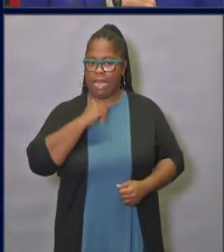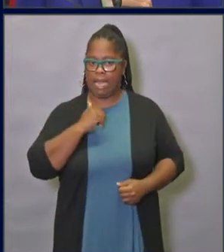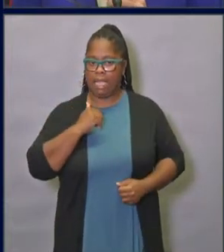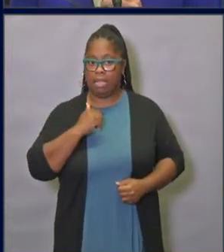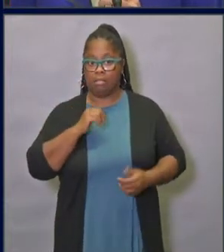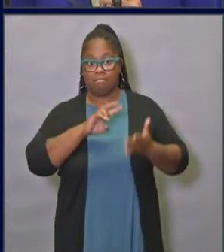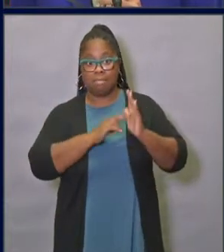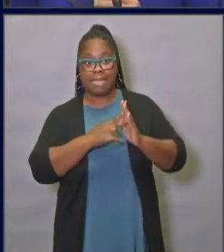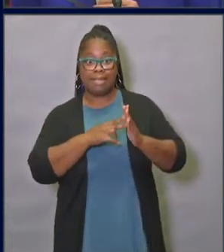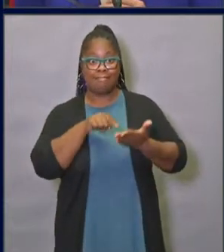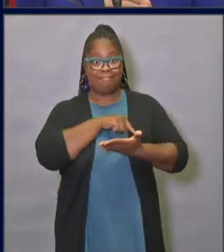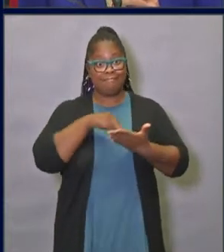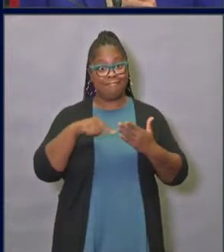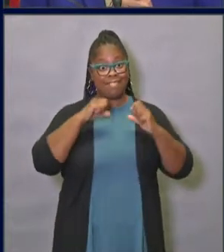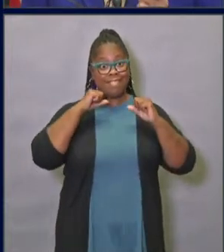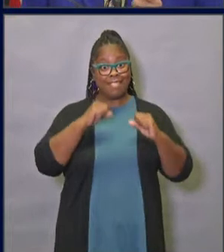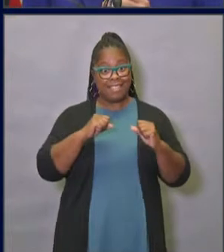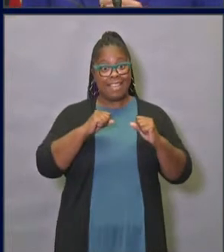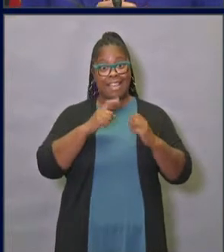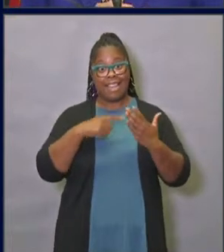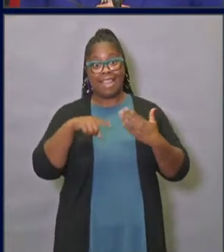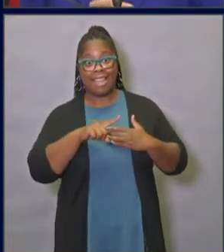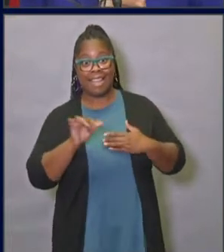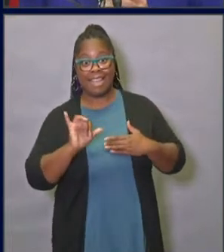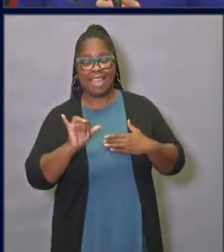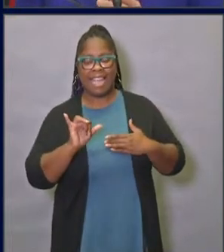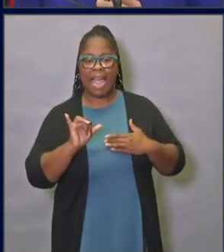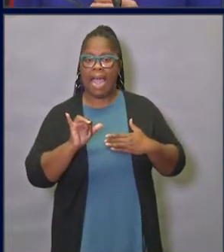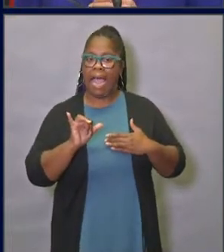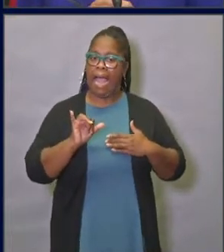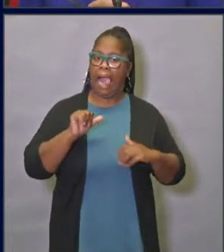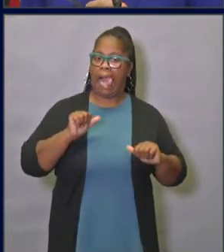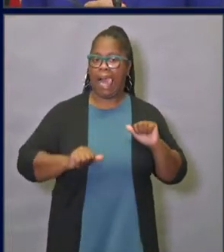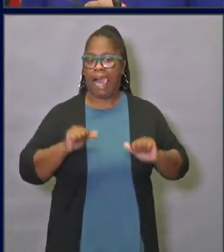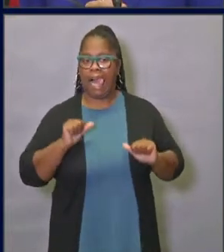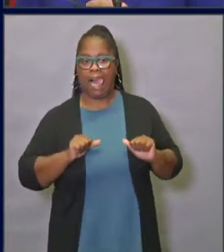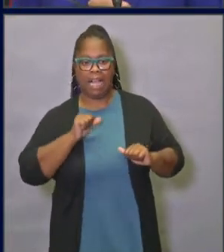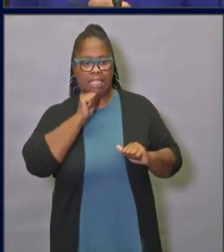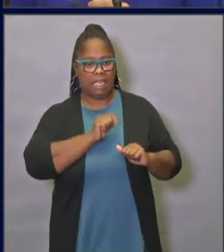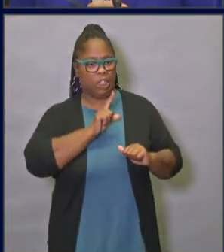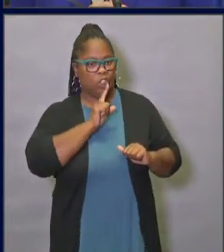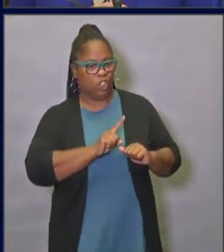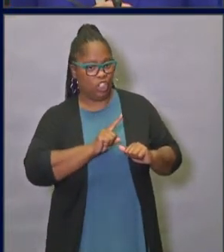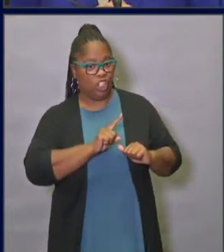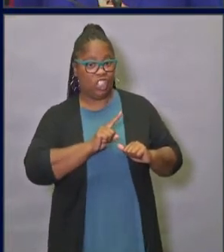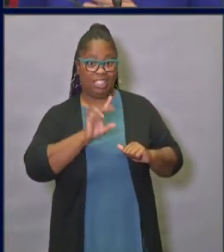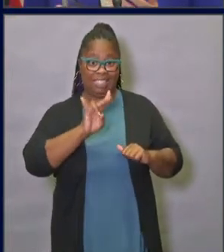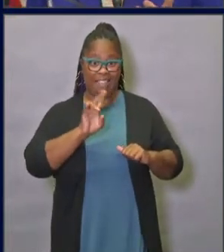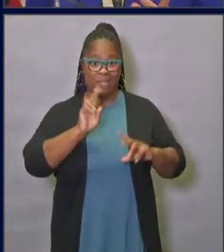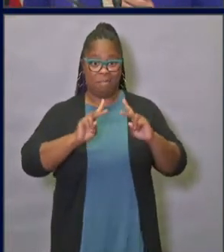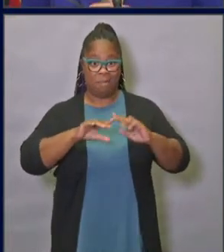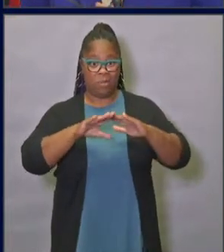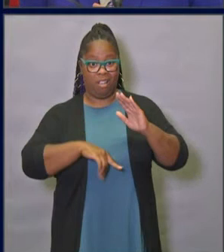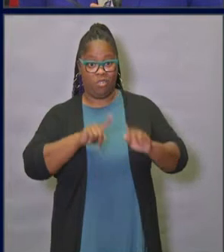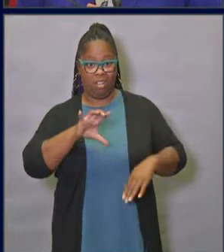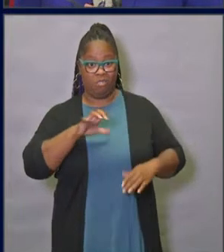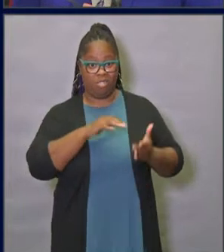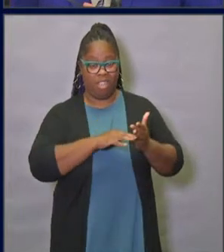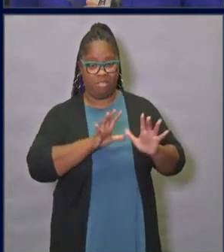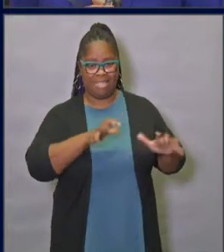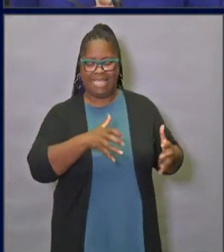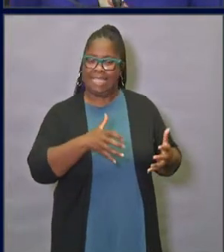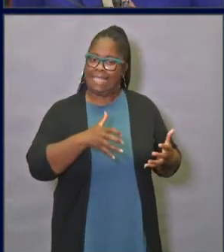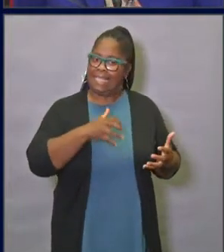have another week where an adjusted daily case rate is at or below 7 new cases per 100,000